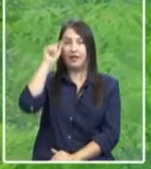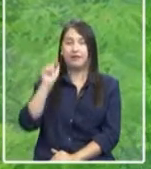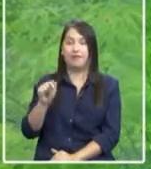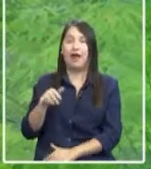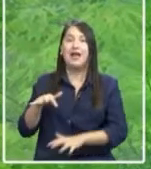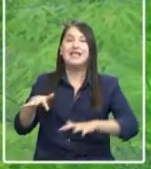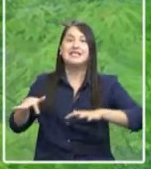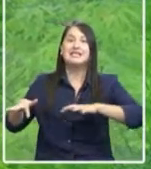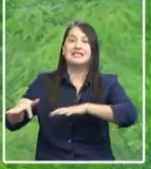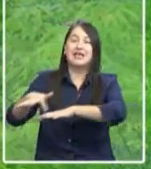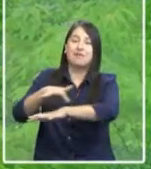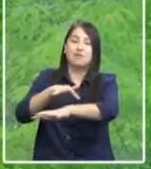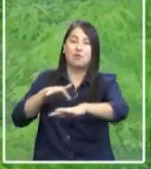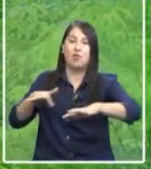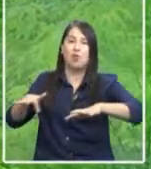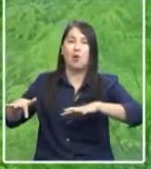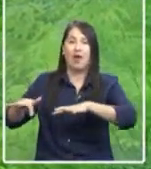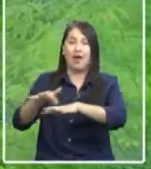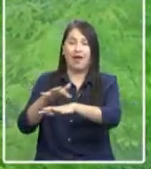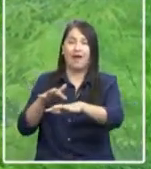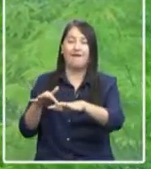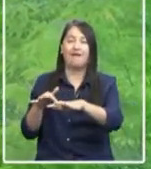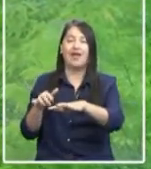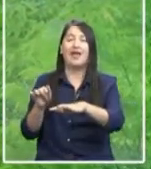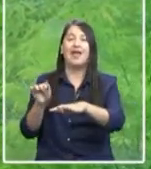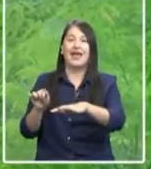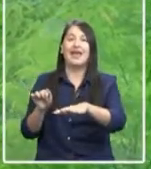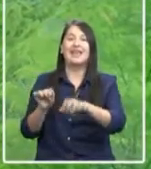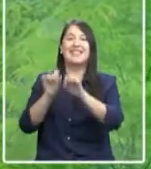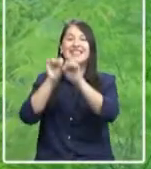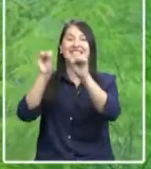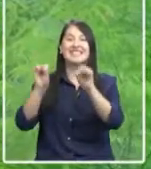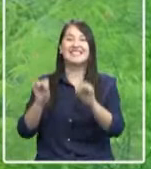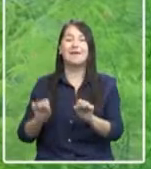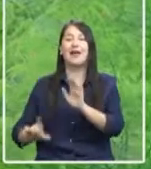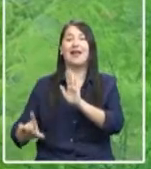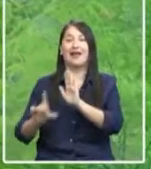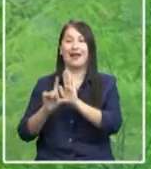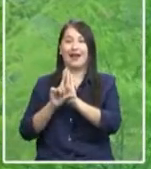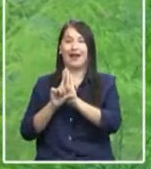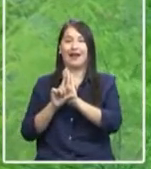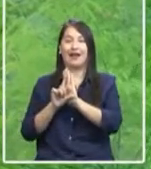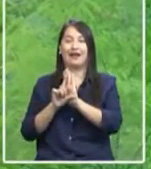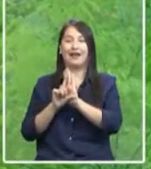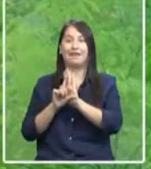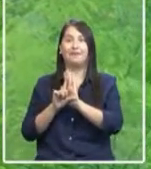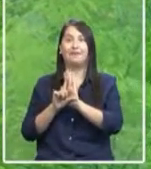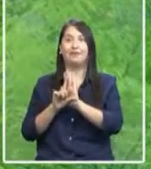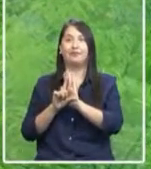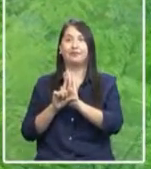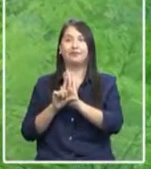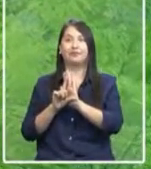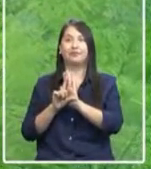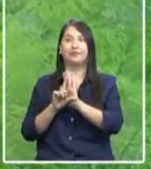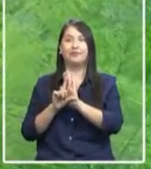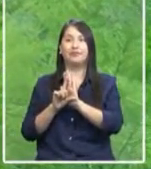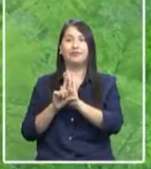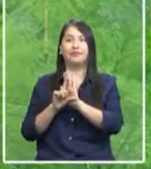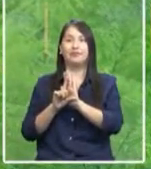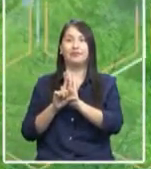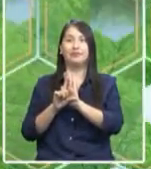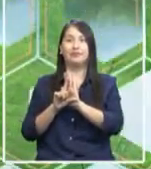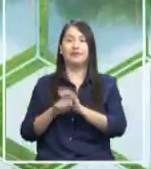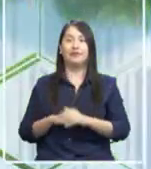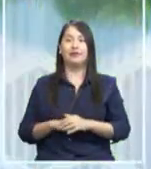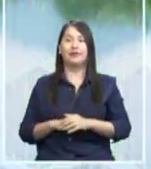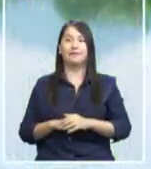law has the same sense of incrementalism, that it's not a revolutionary technology. And human history